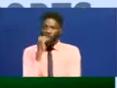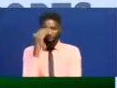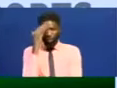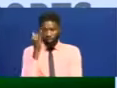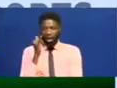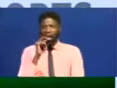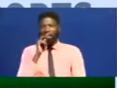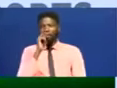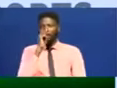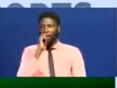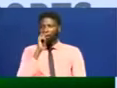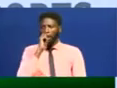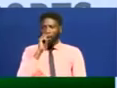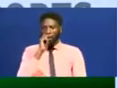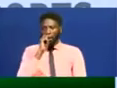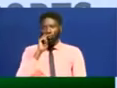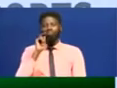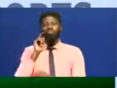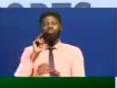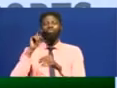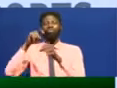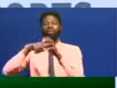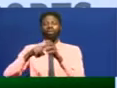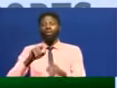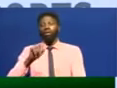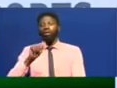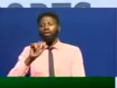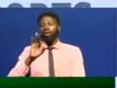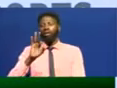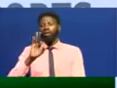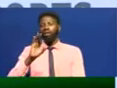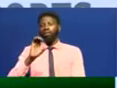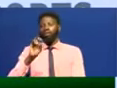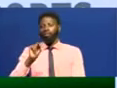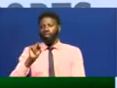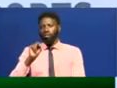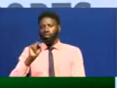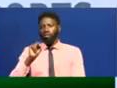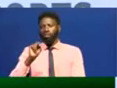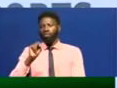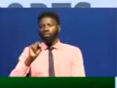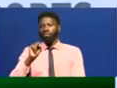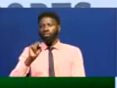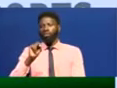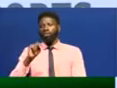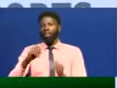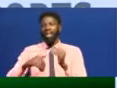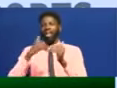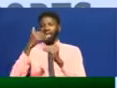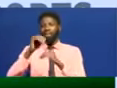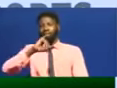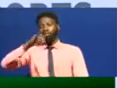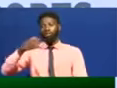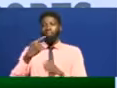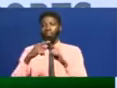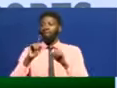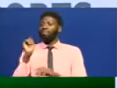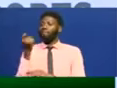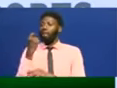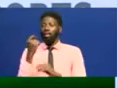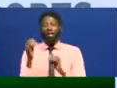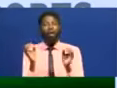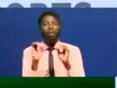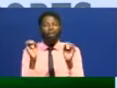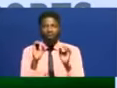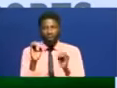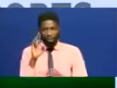the Africa Cup of Nations next January and Kenya is not? The primary reason is that we